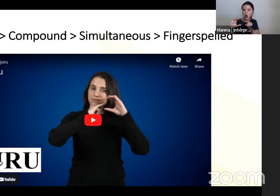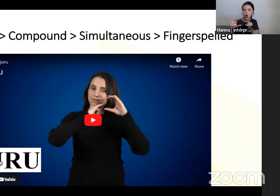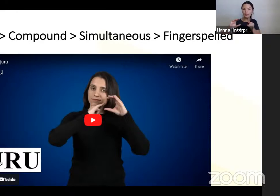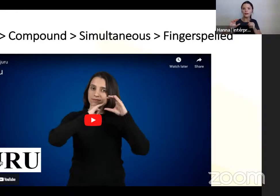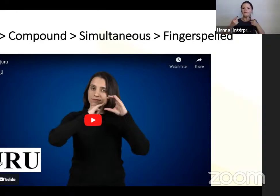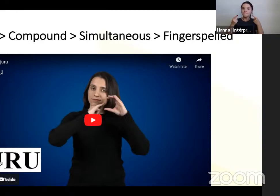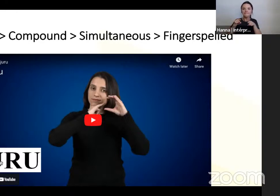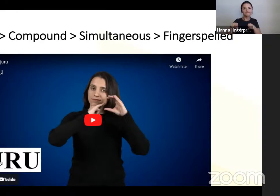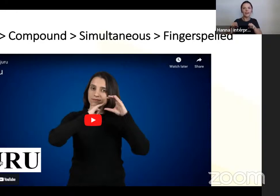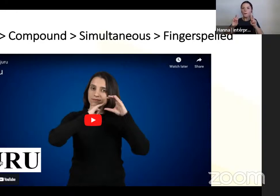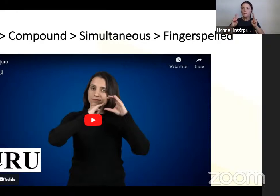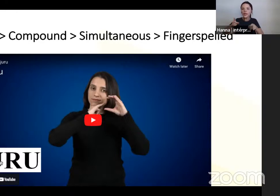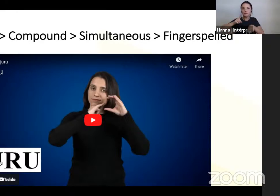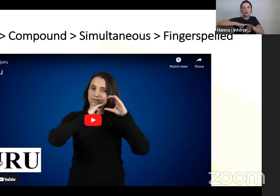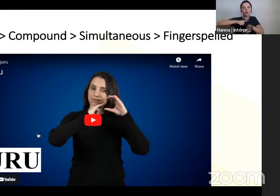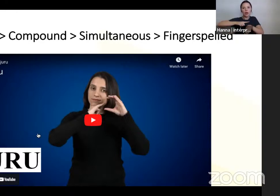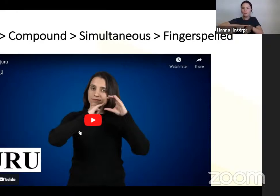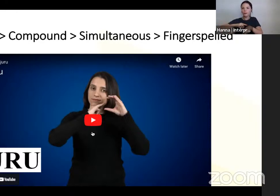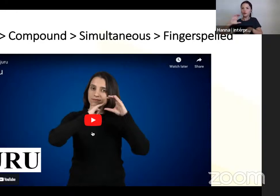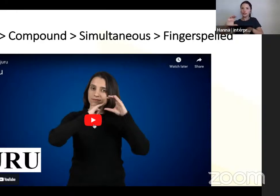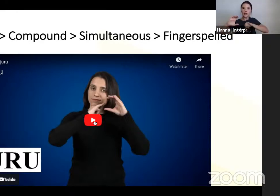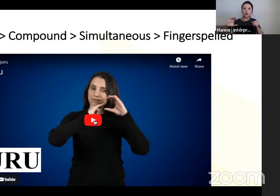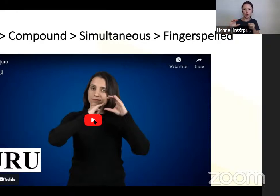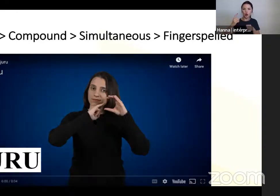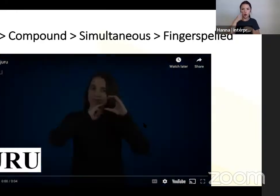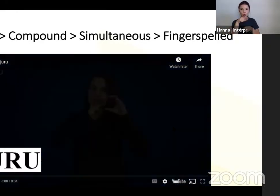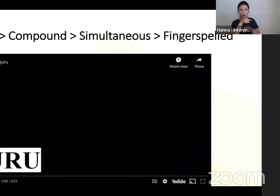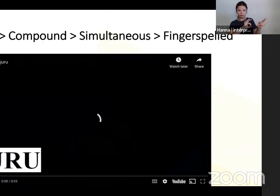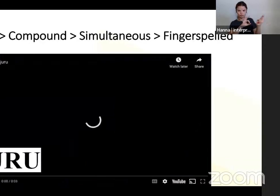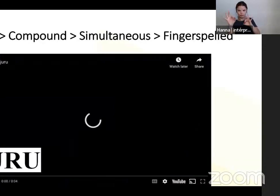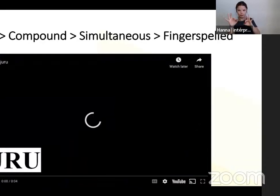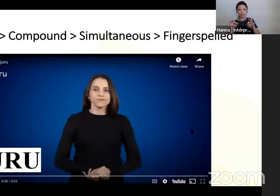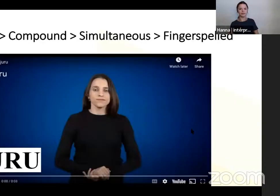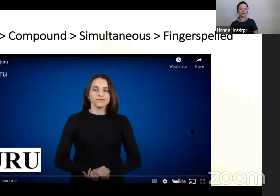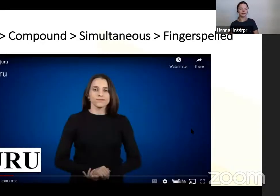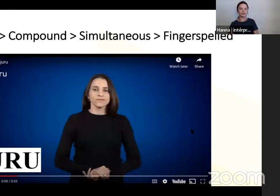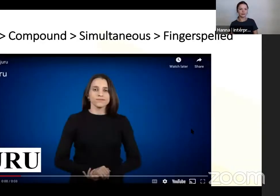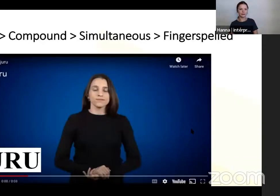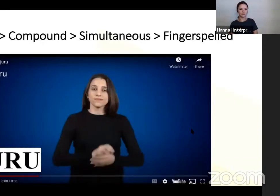same time, one by each hand, okay?